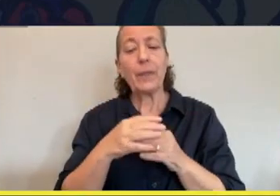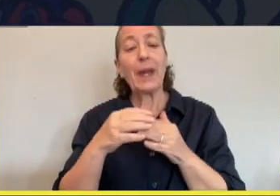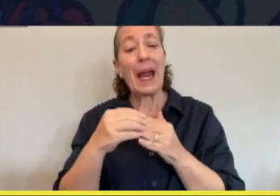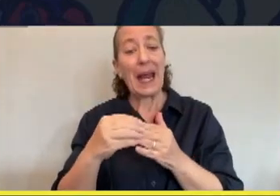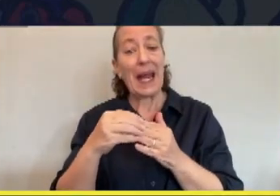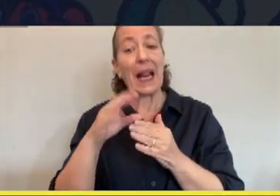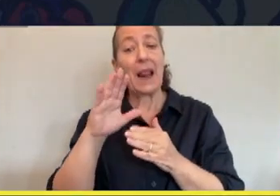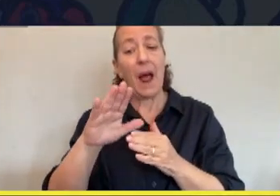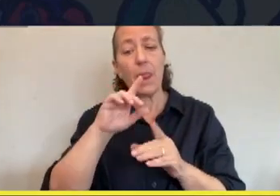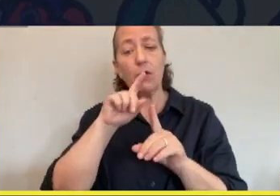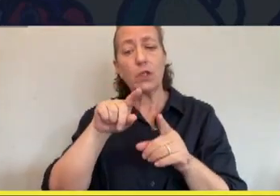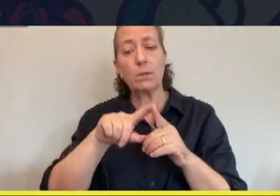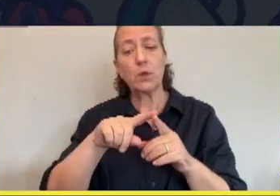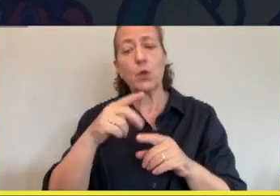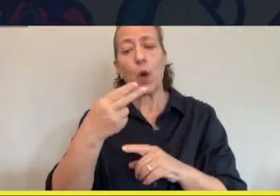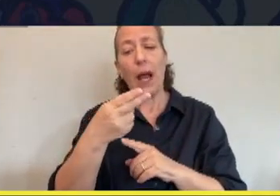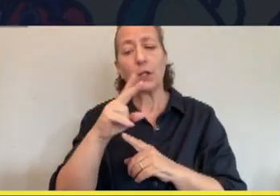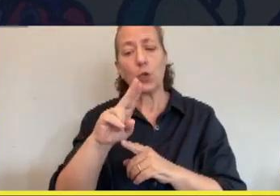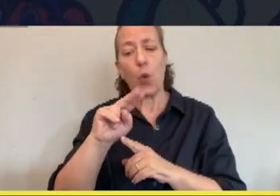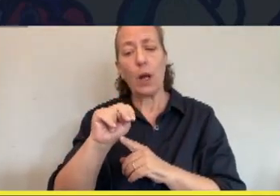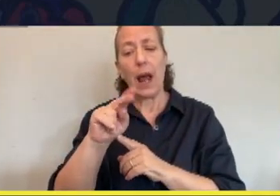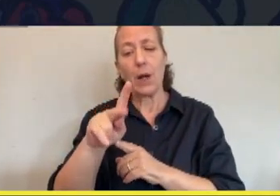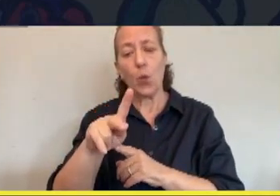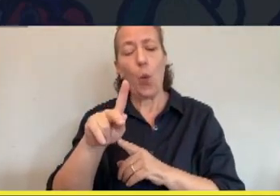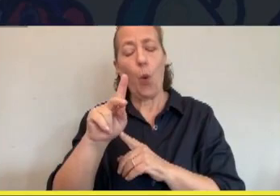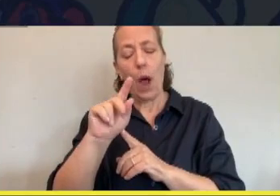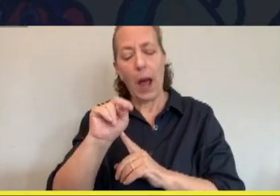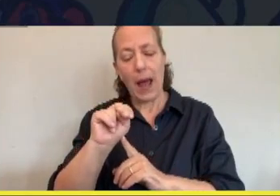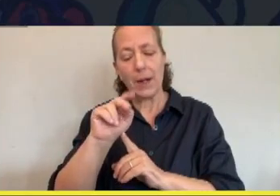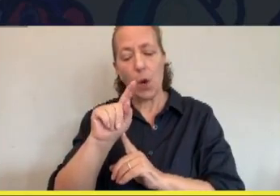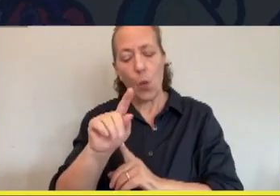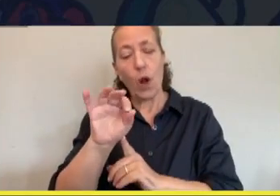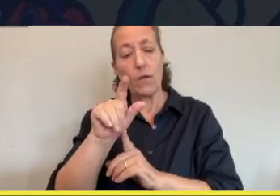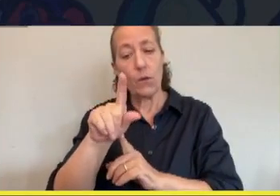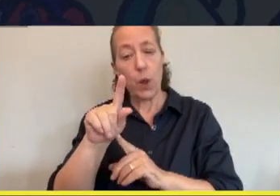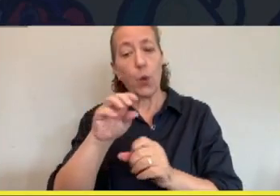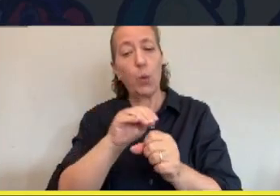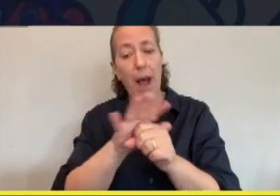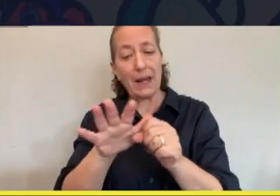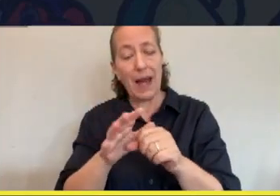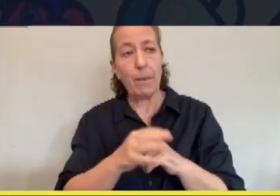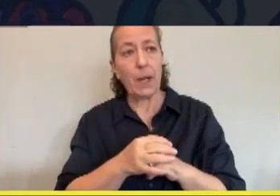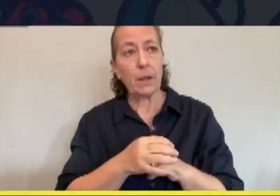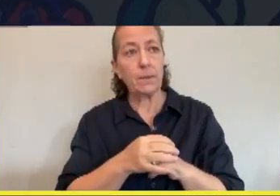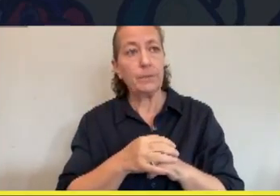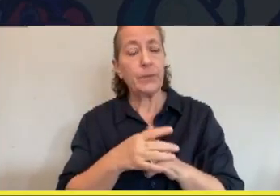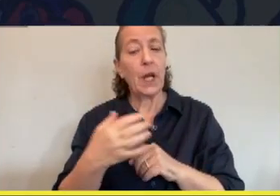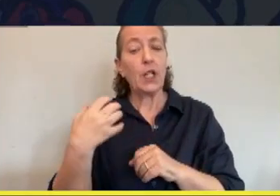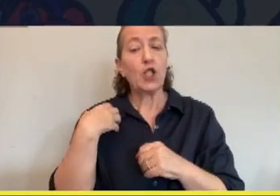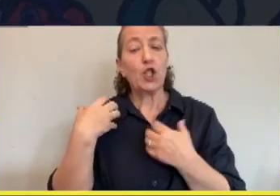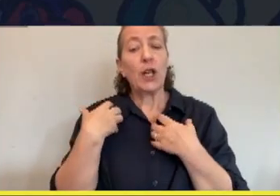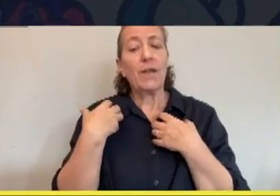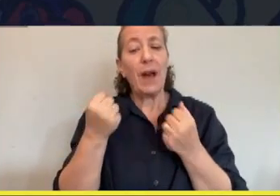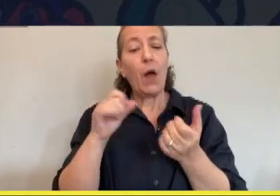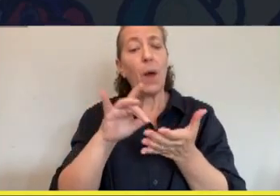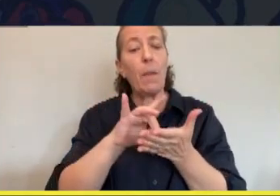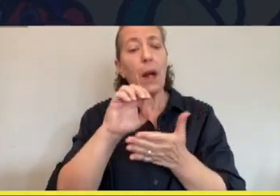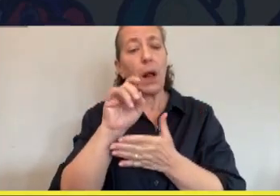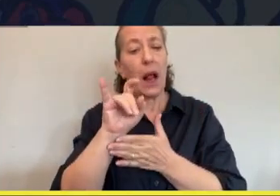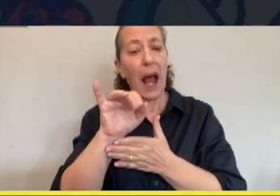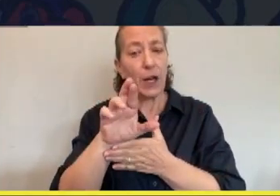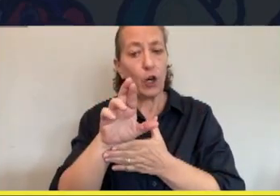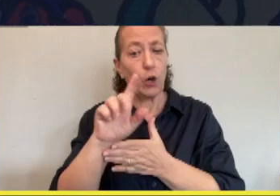to the H1N1 influenza pandemic. He was ABC News's chief health and medical editor, where he provided